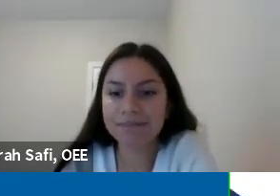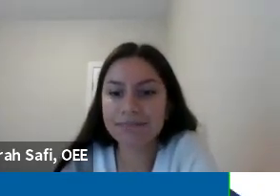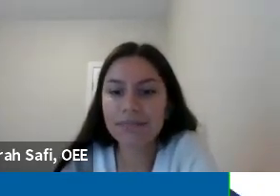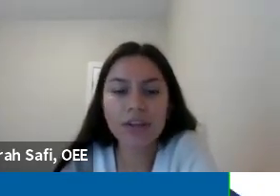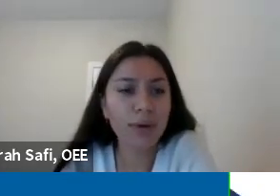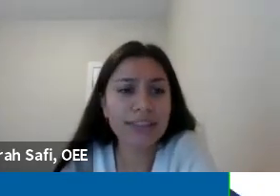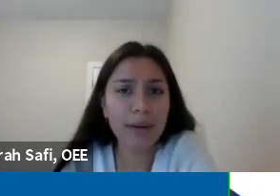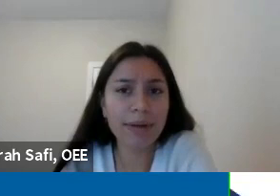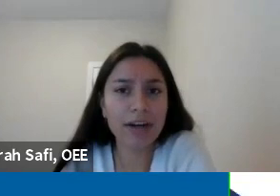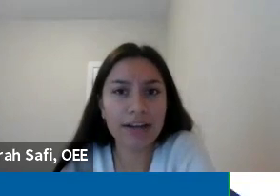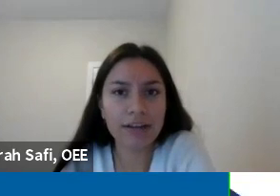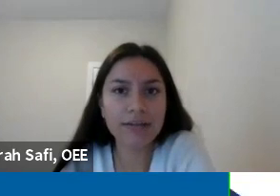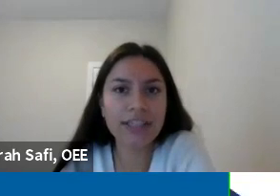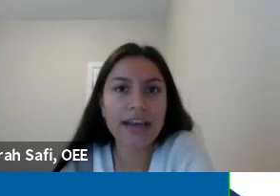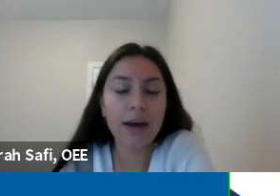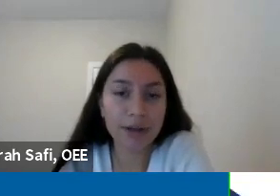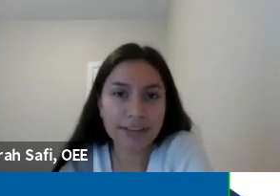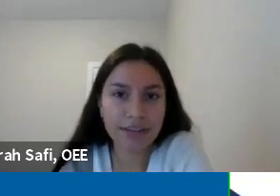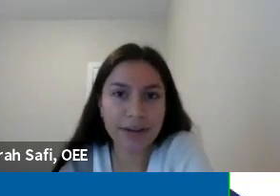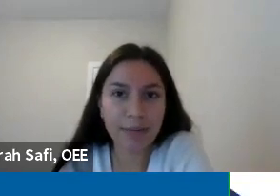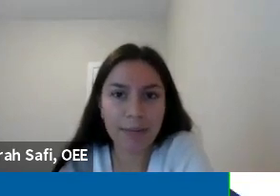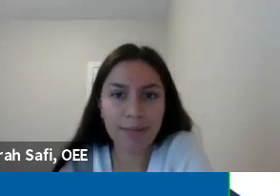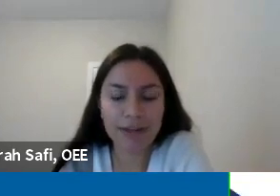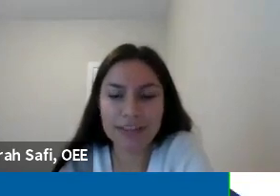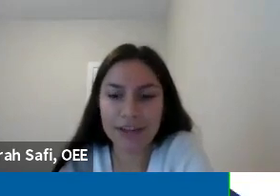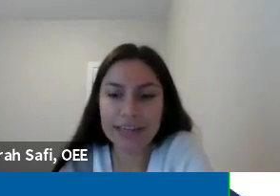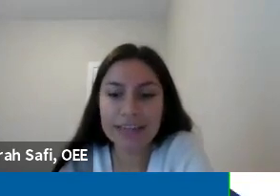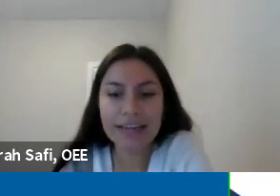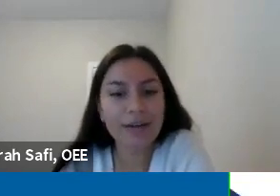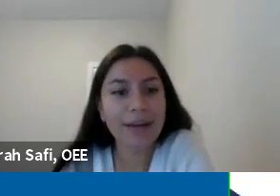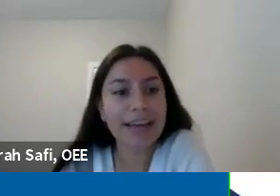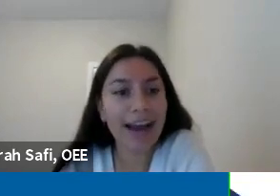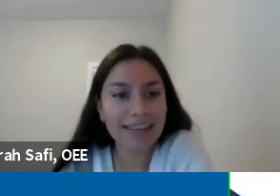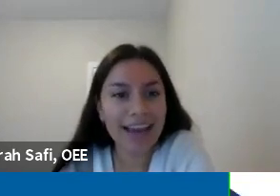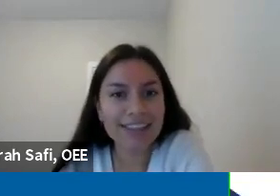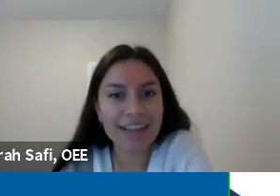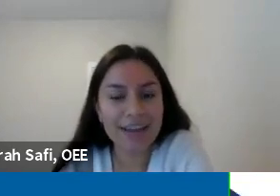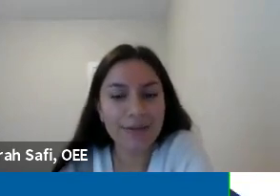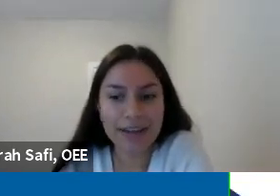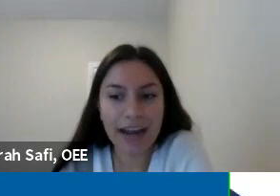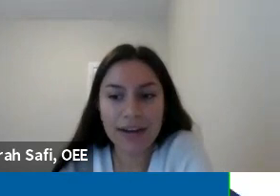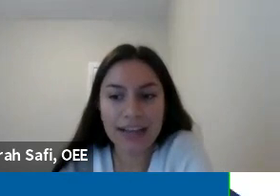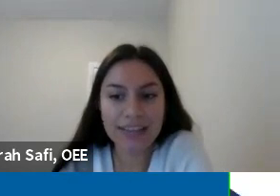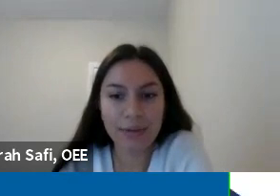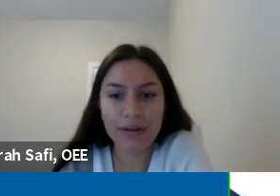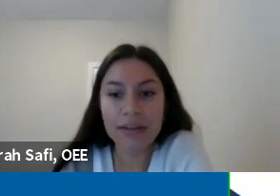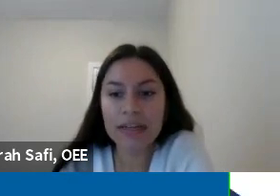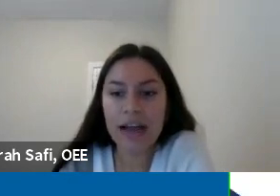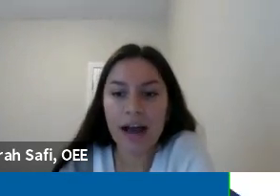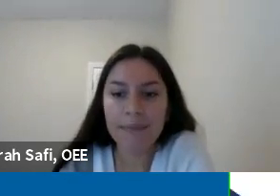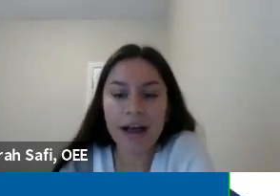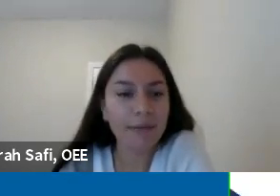end. Once the webinar concludes, a brief survey will pop up on your screen. We kindly ask that you fill it out as it